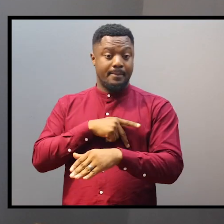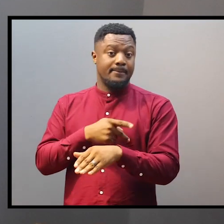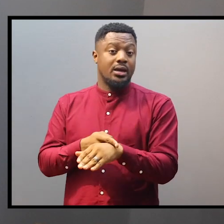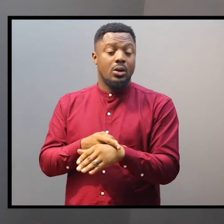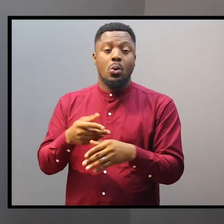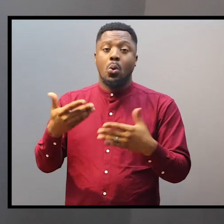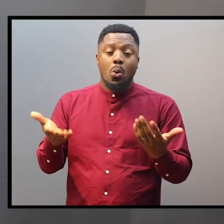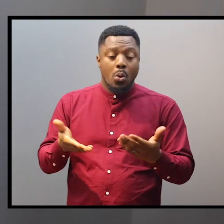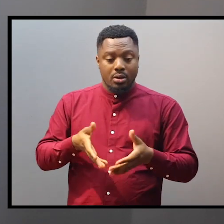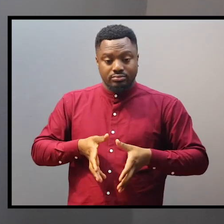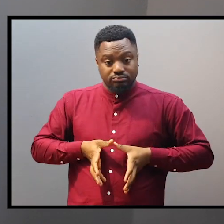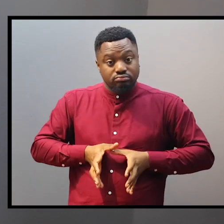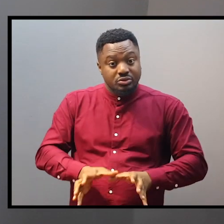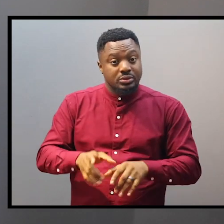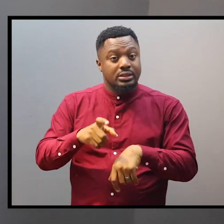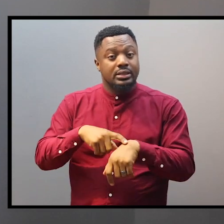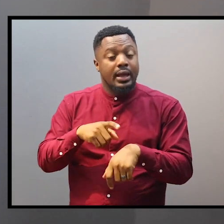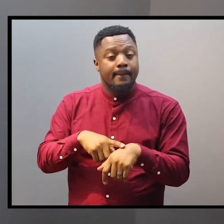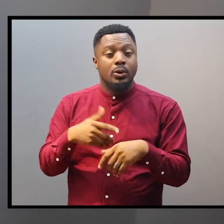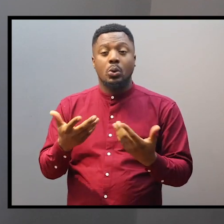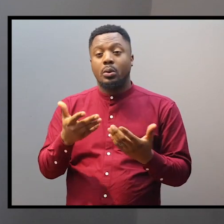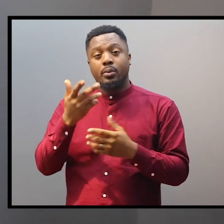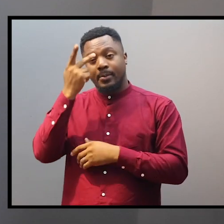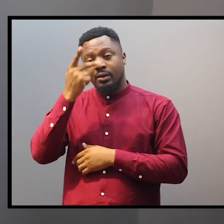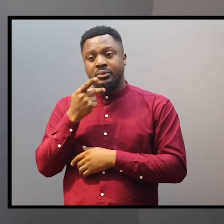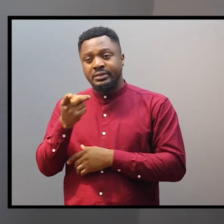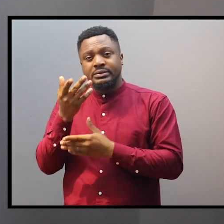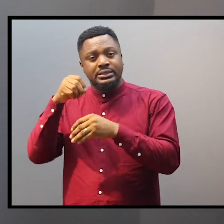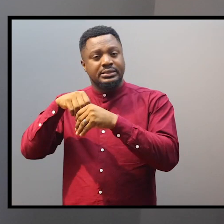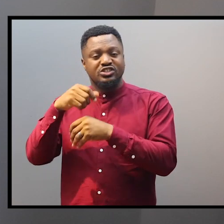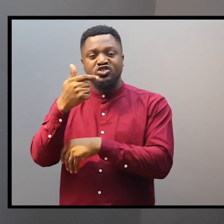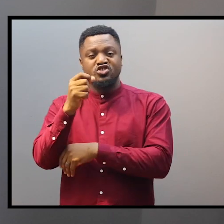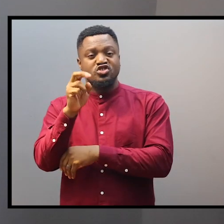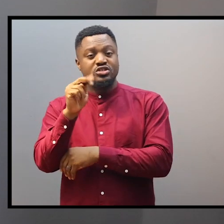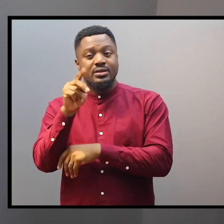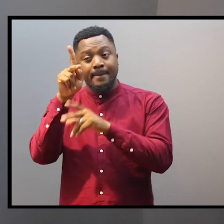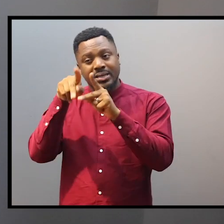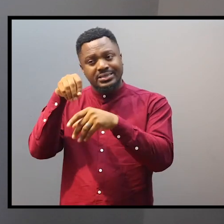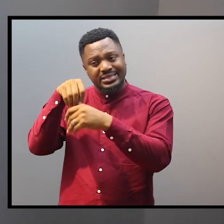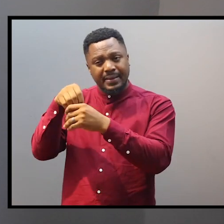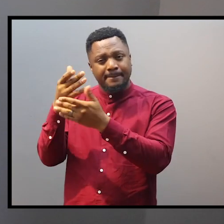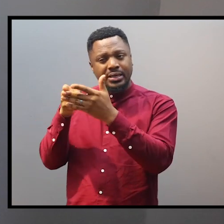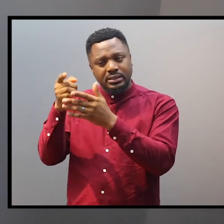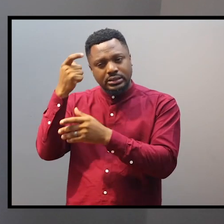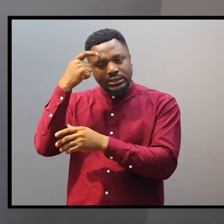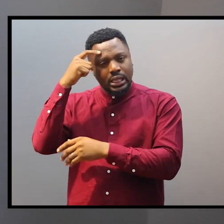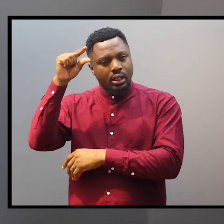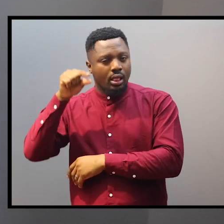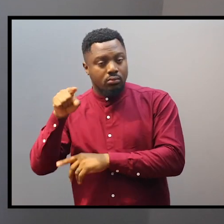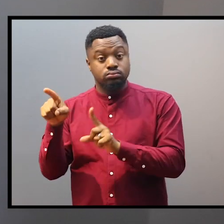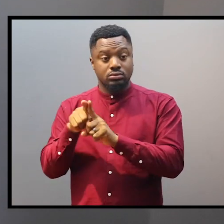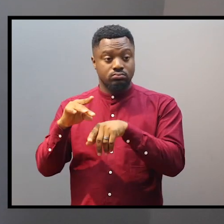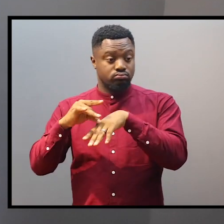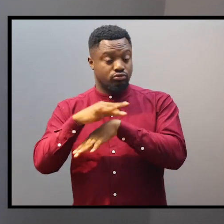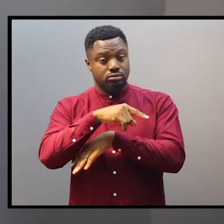pregnancy, delivery, such as genetic risk factors. So if somebody in the family was not very good academically,